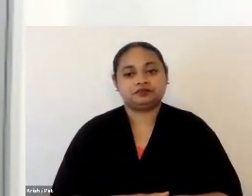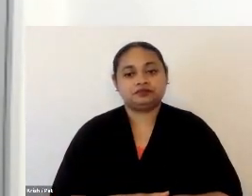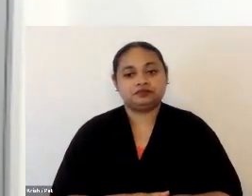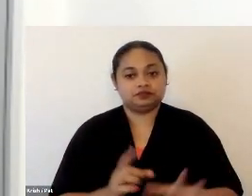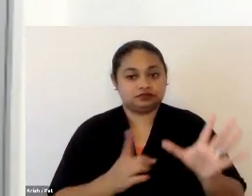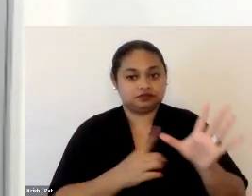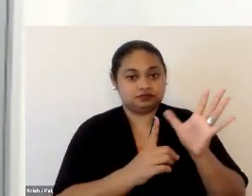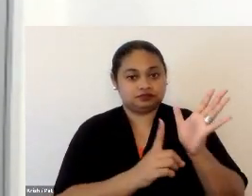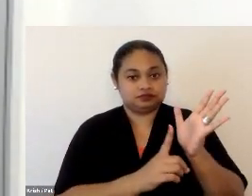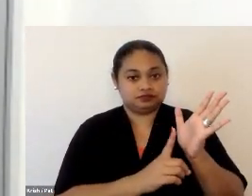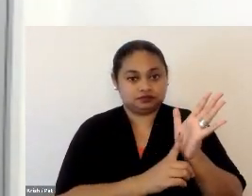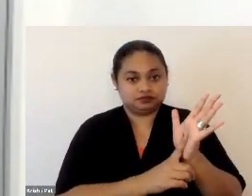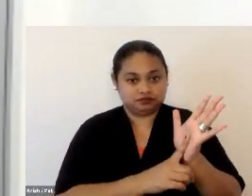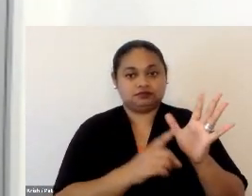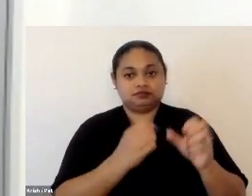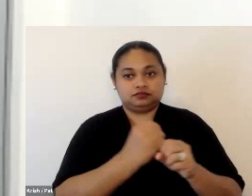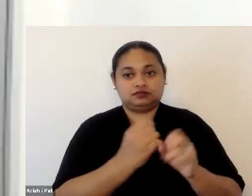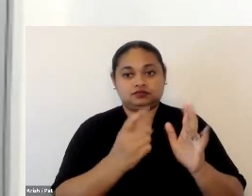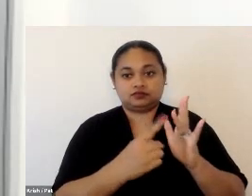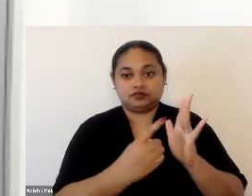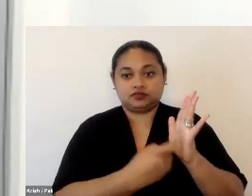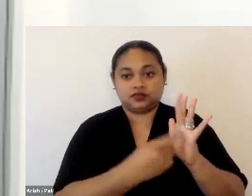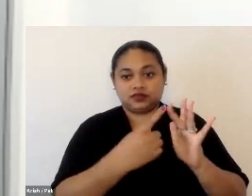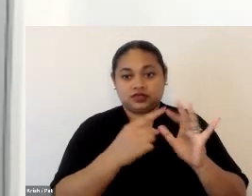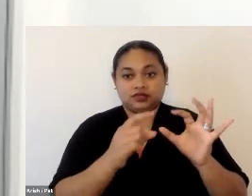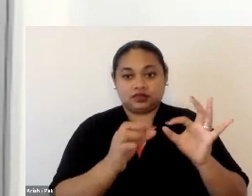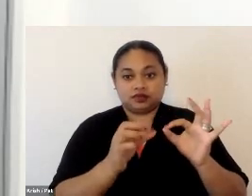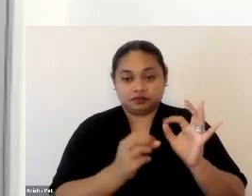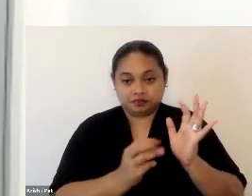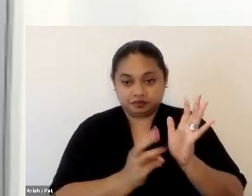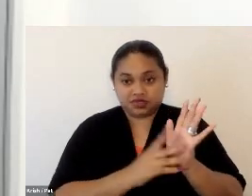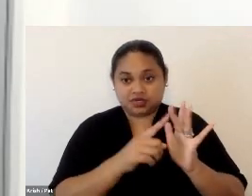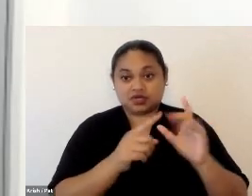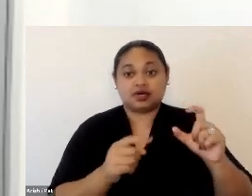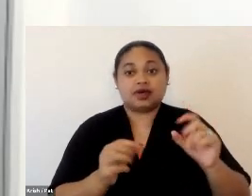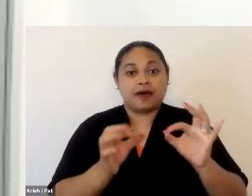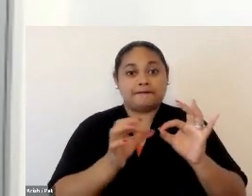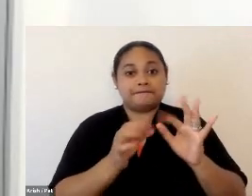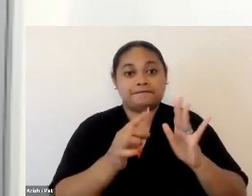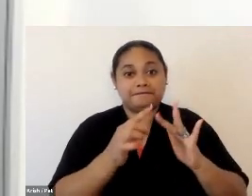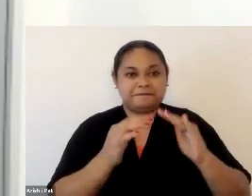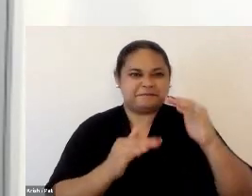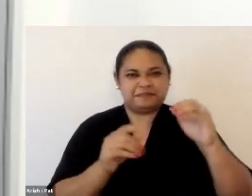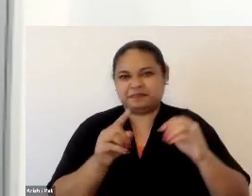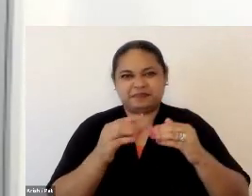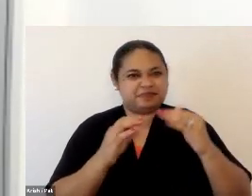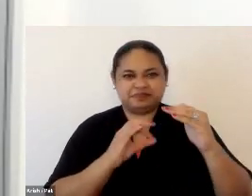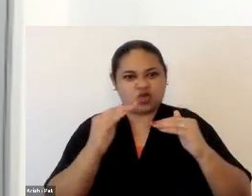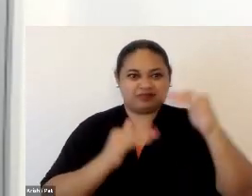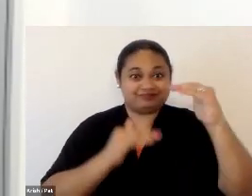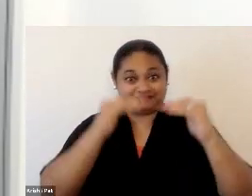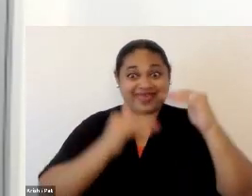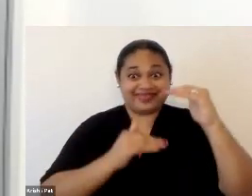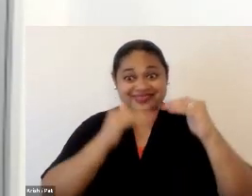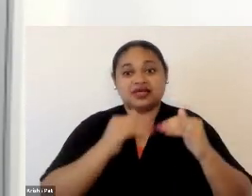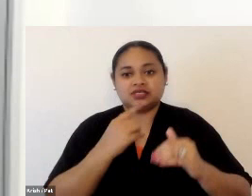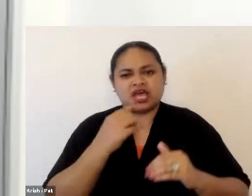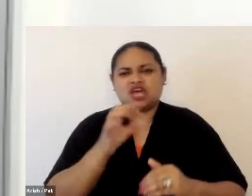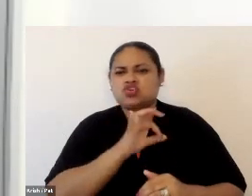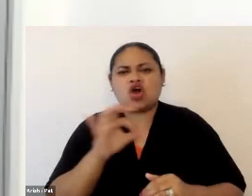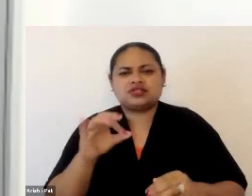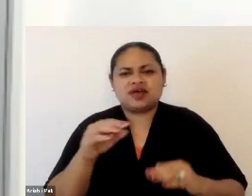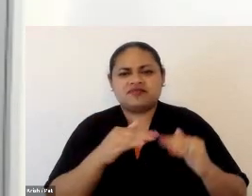Algorithmic bias is when a tool, an AI tool, produces outputs that result in unfairness